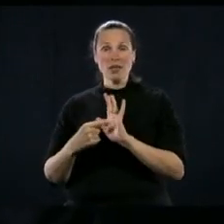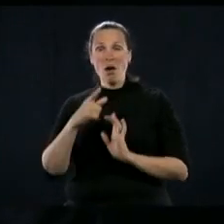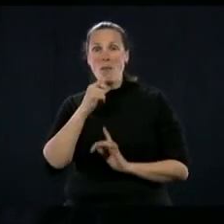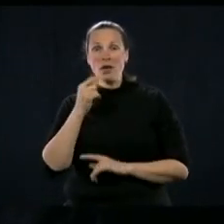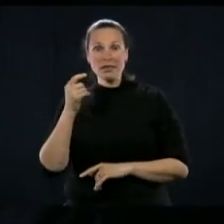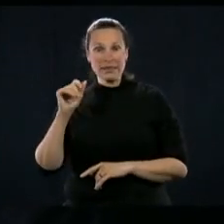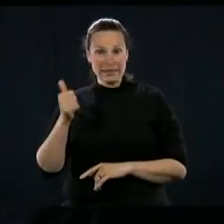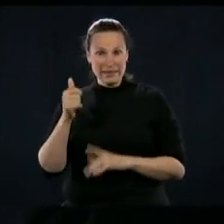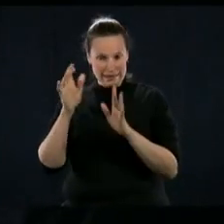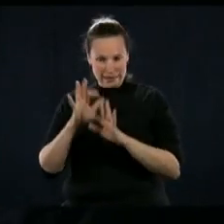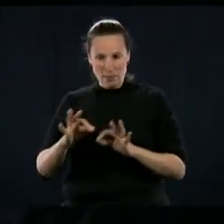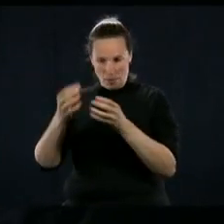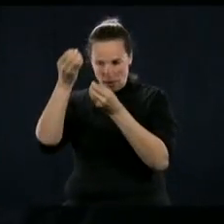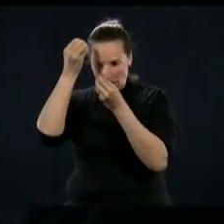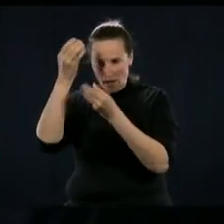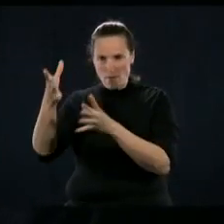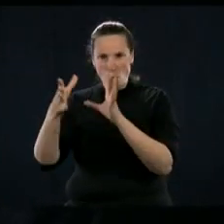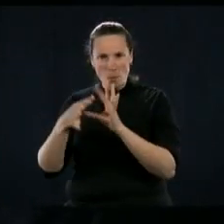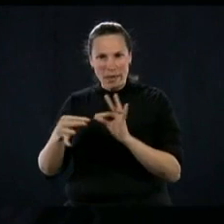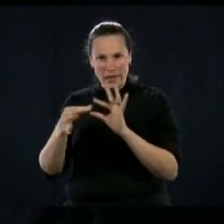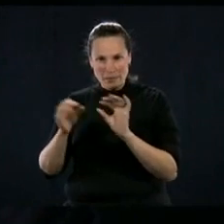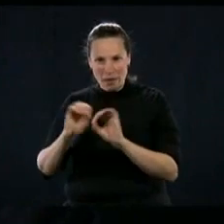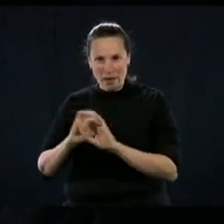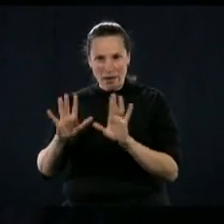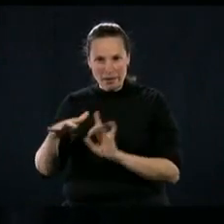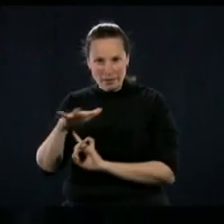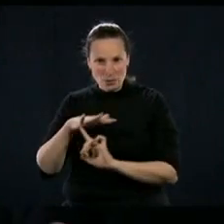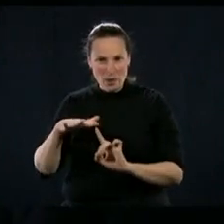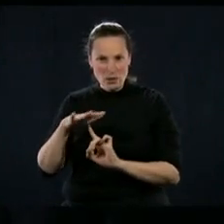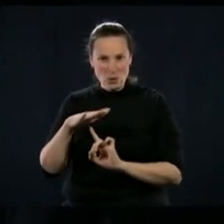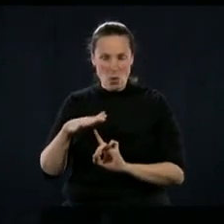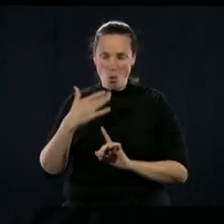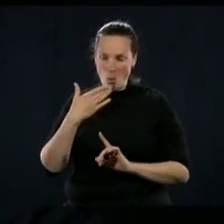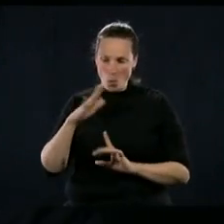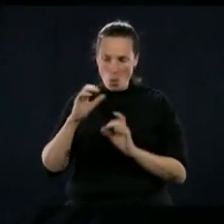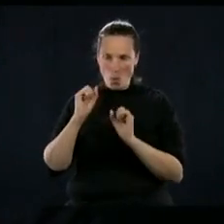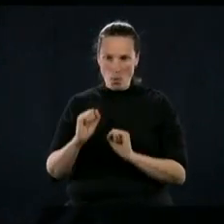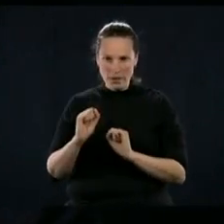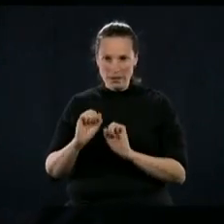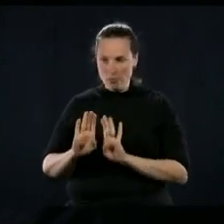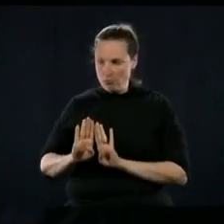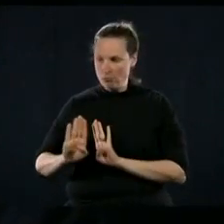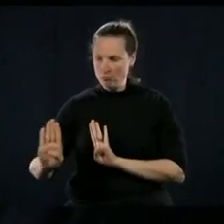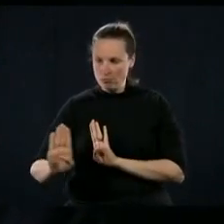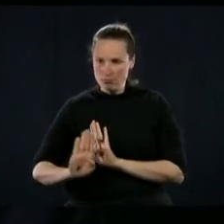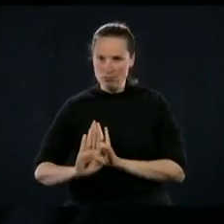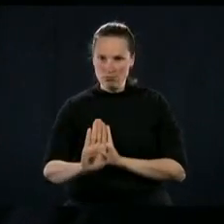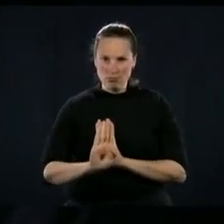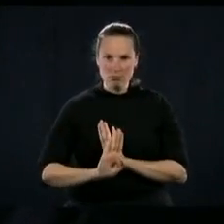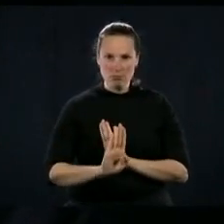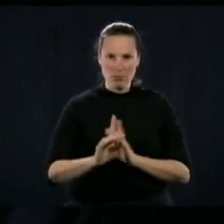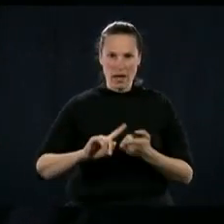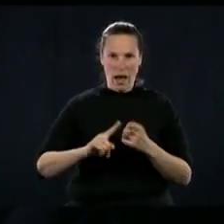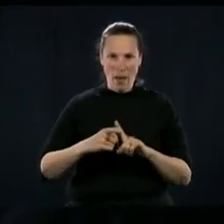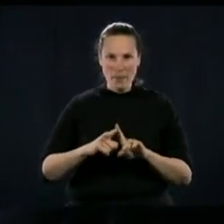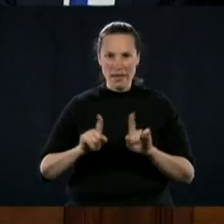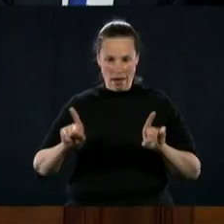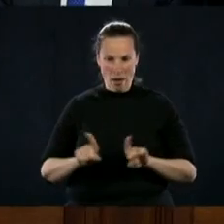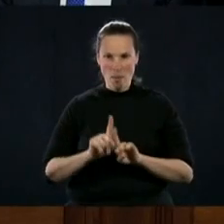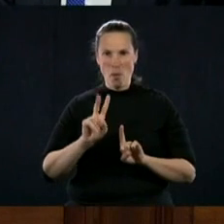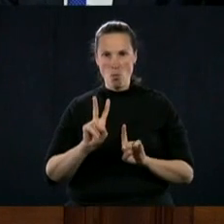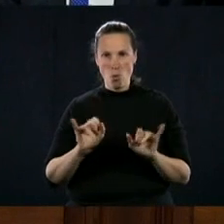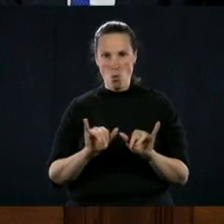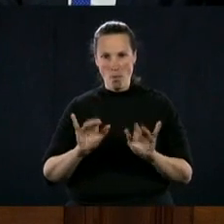a 10-year-old child has to have it explained to them that it is better to always be 2 meters away from other people.